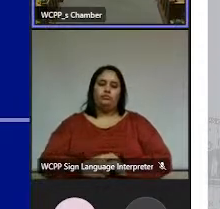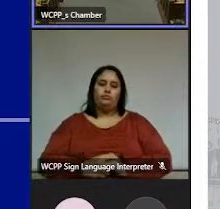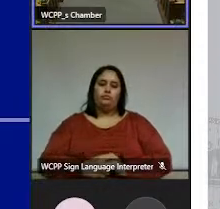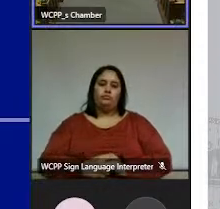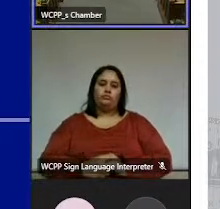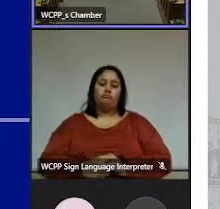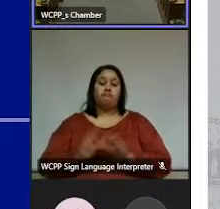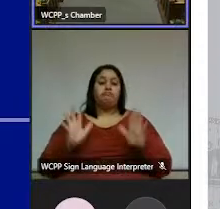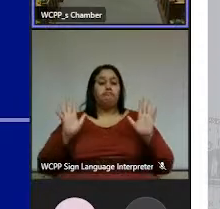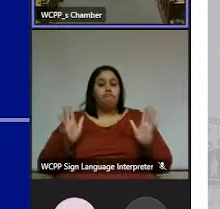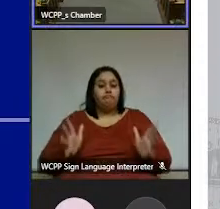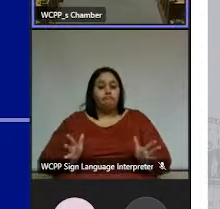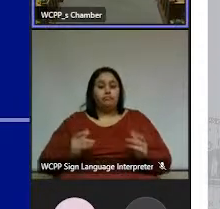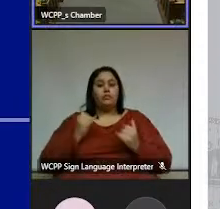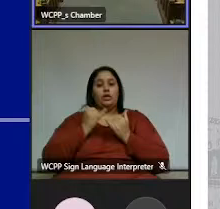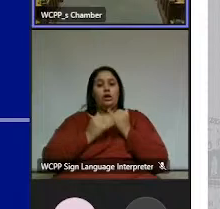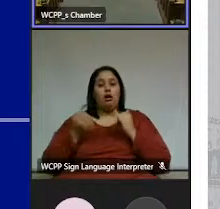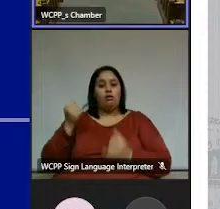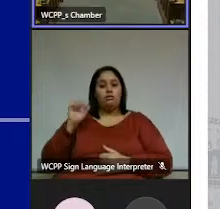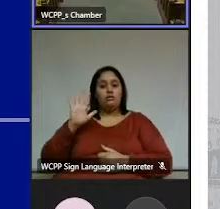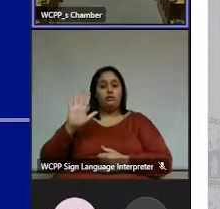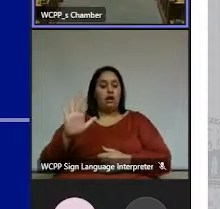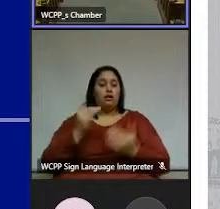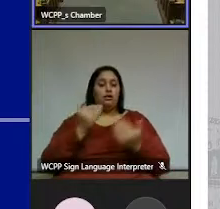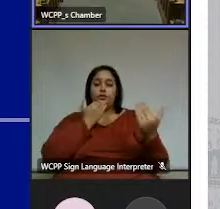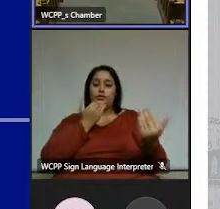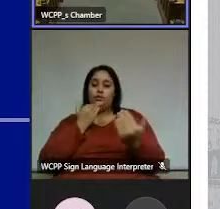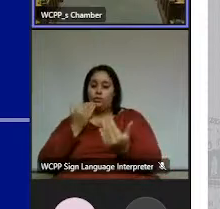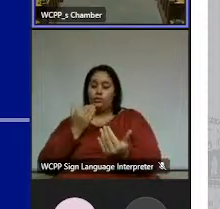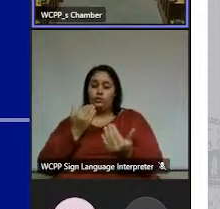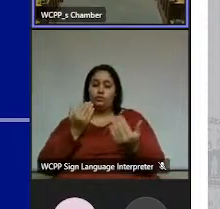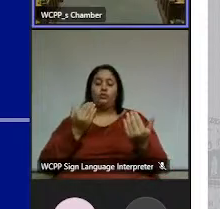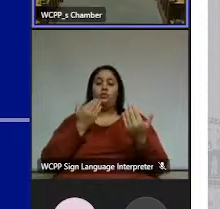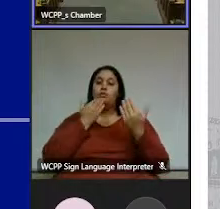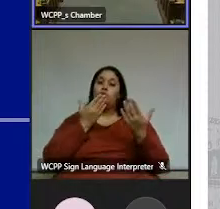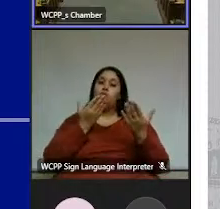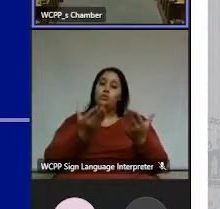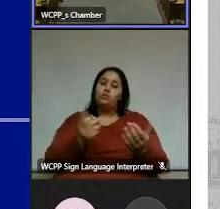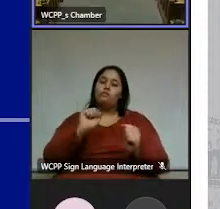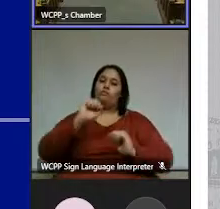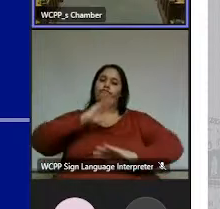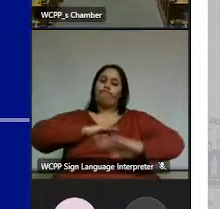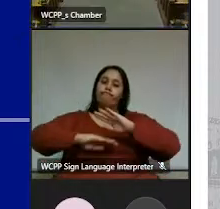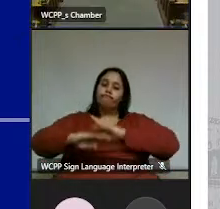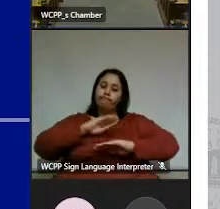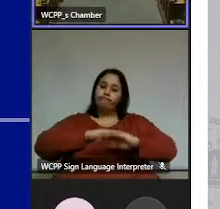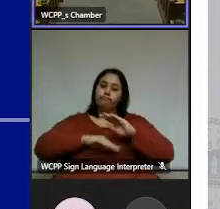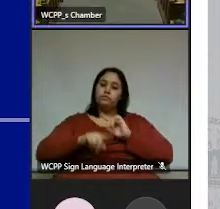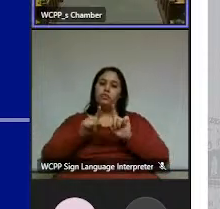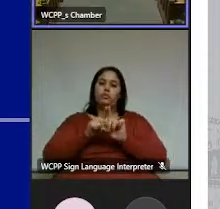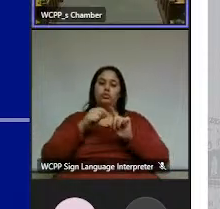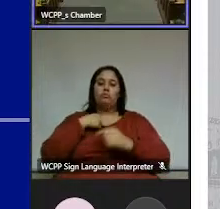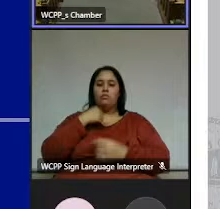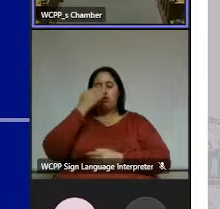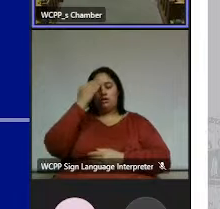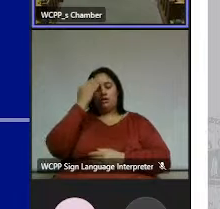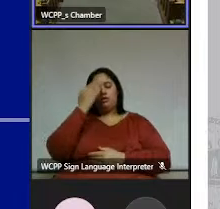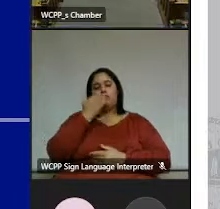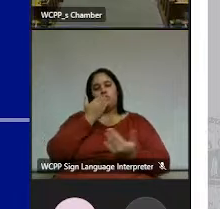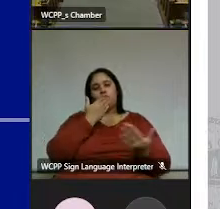Chair, that takes us to the last slide. Thank you to you for your patience. I'll hand over to you, Chair.